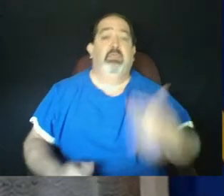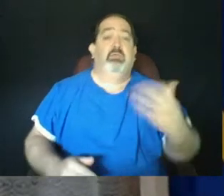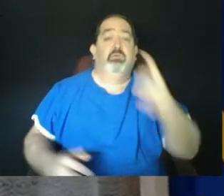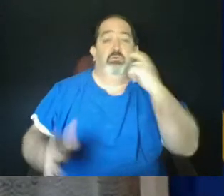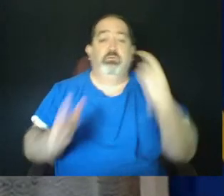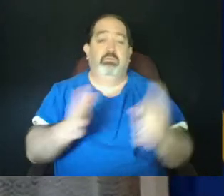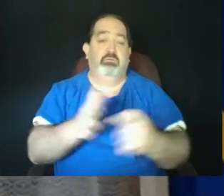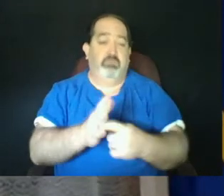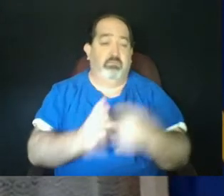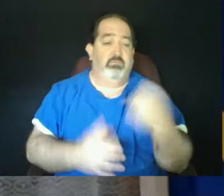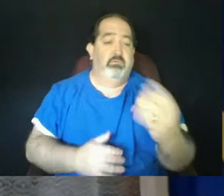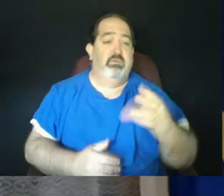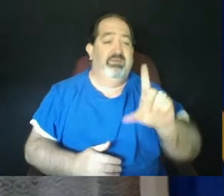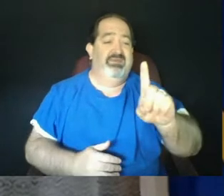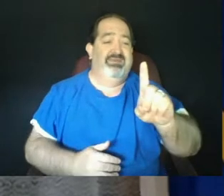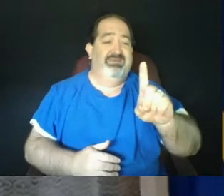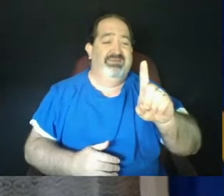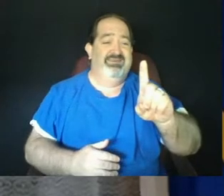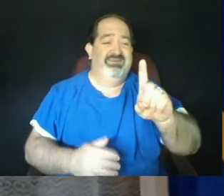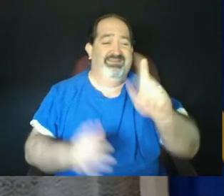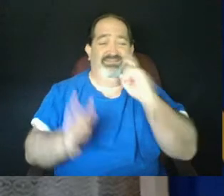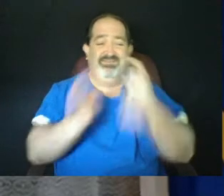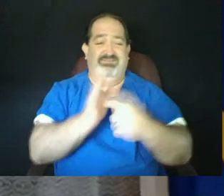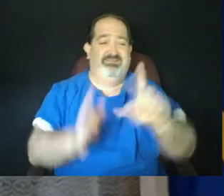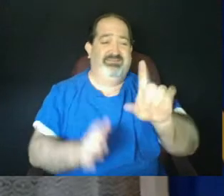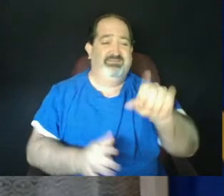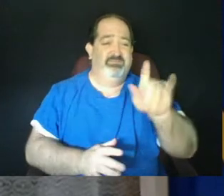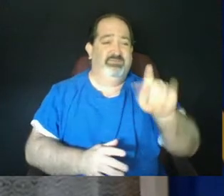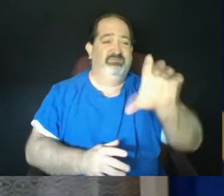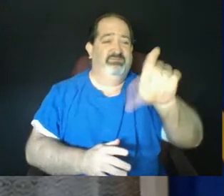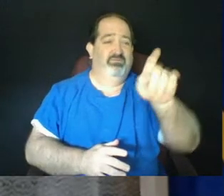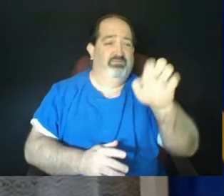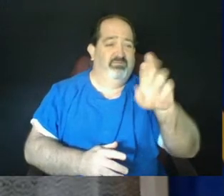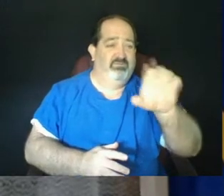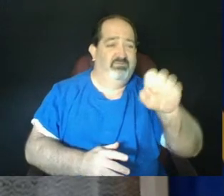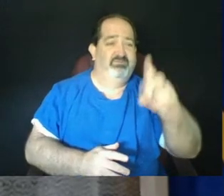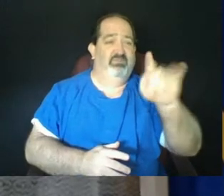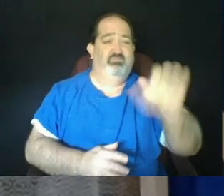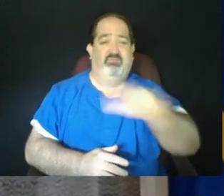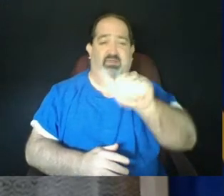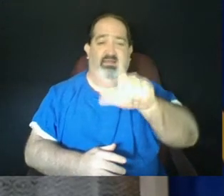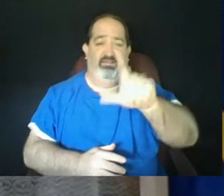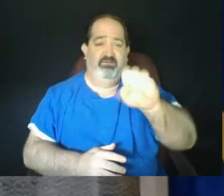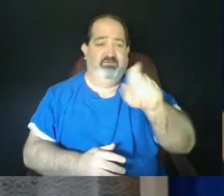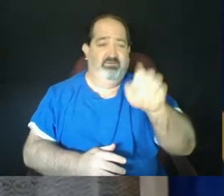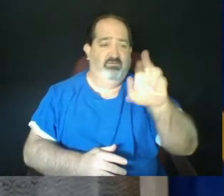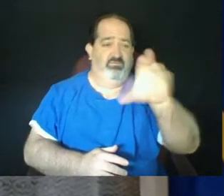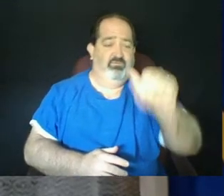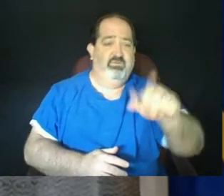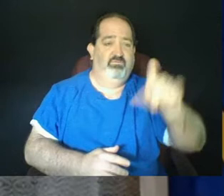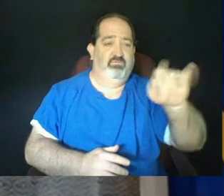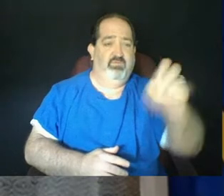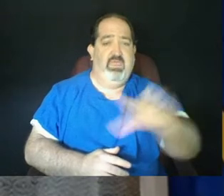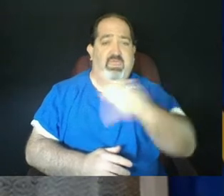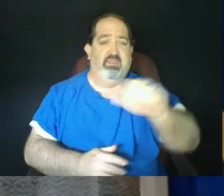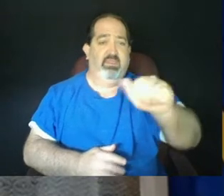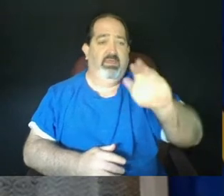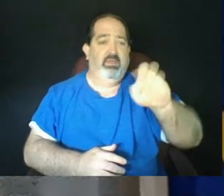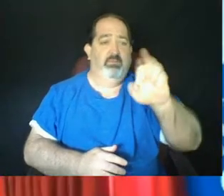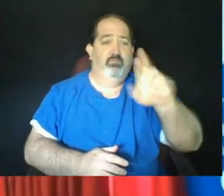recognize Decimus Tarsius Saturnus, Alessandra Gioli Lieri, and Amber